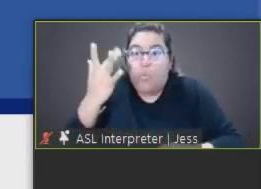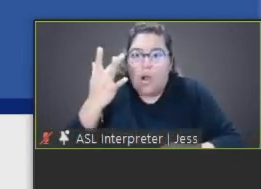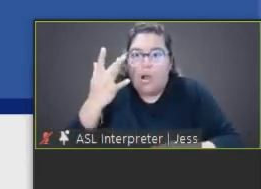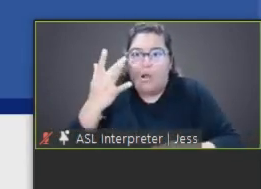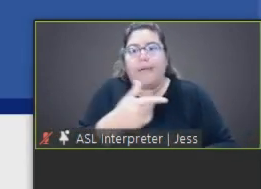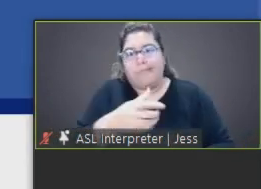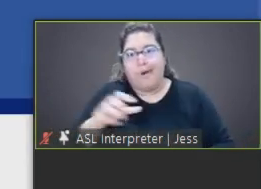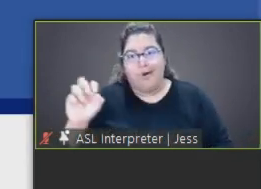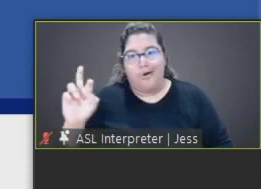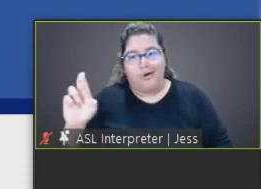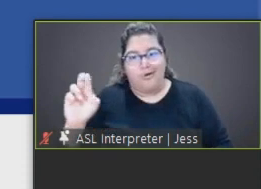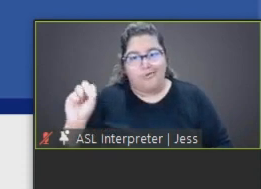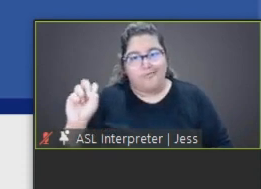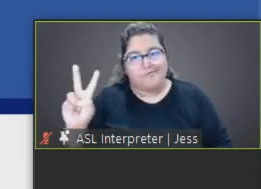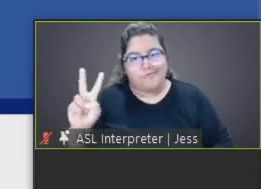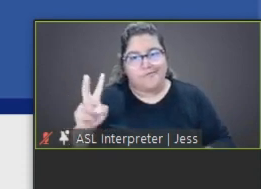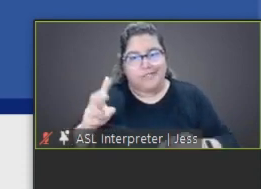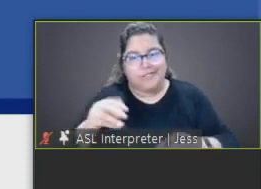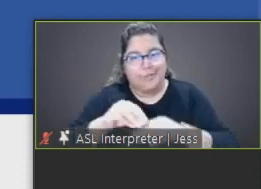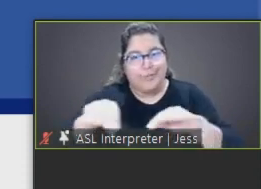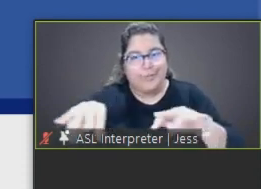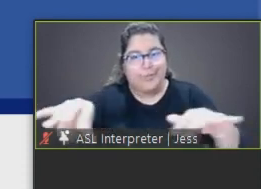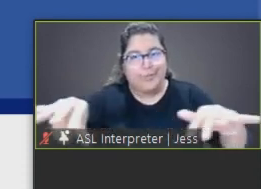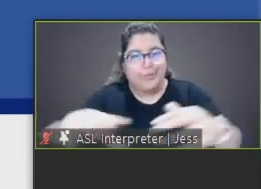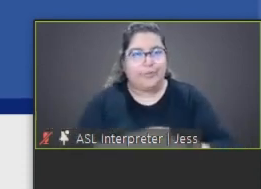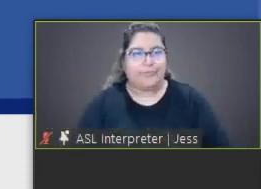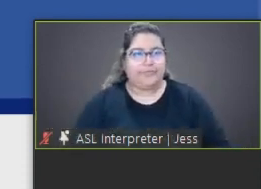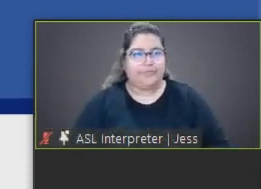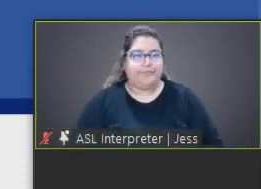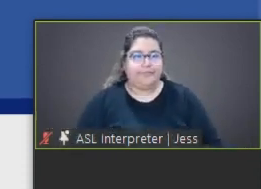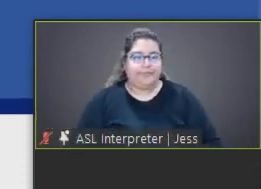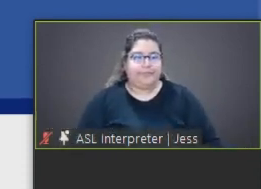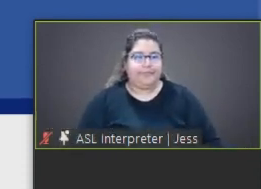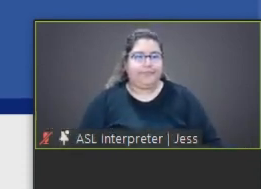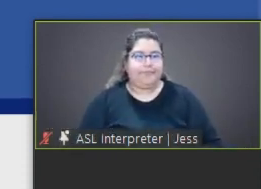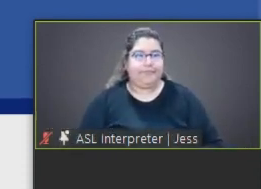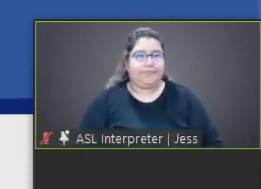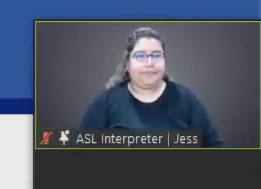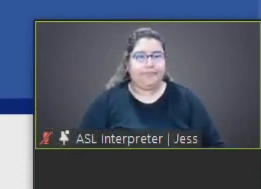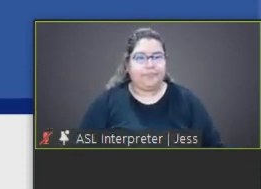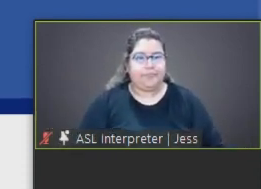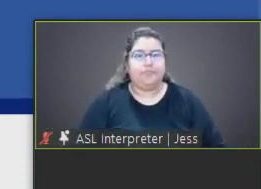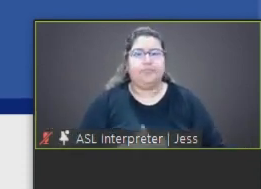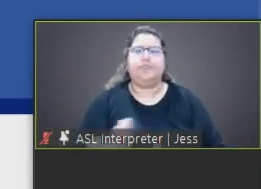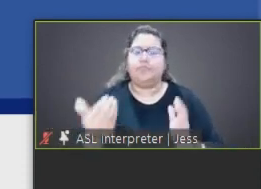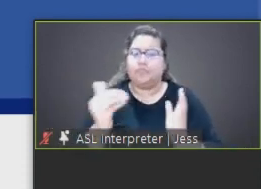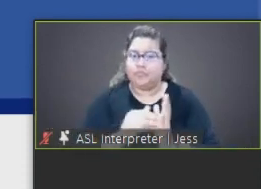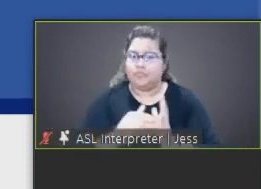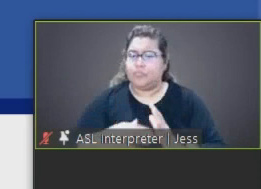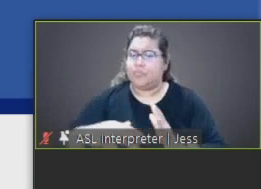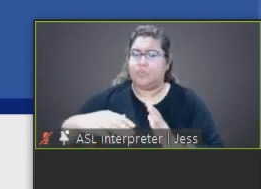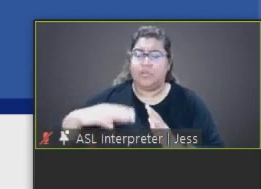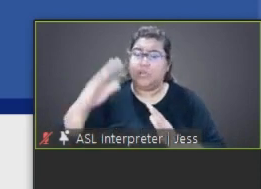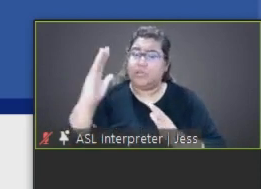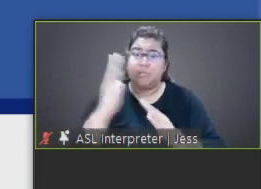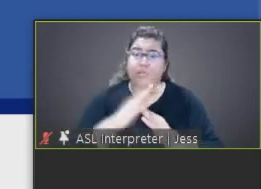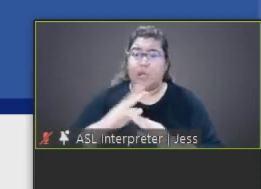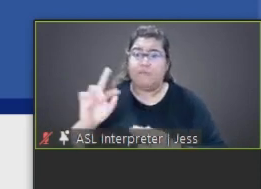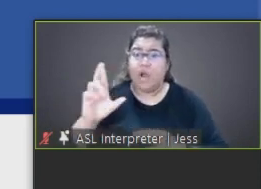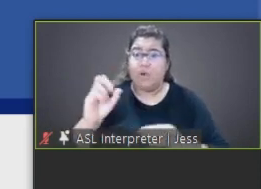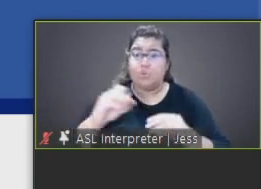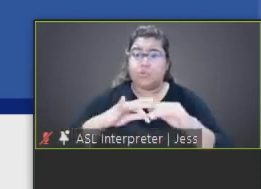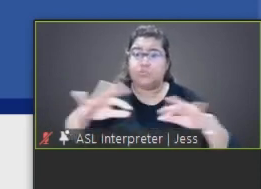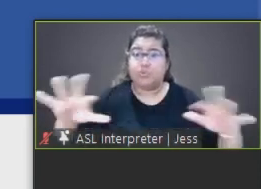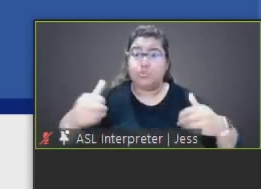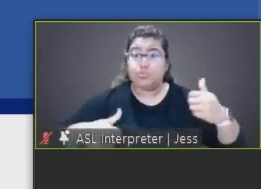And so while we're seeing the virus that's circulating at highest levels right now and causing the most hospitalizations right now is RSV, we